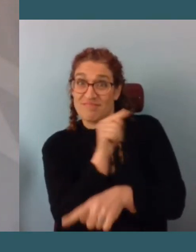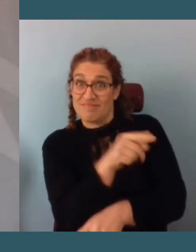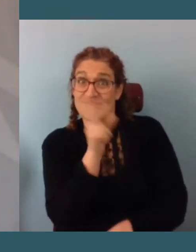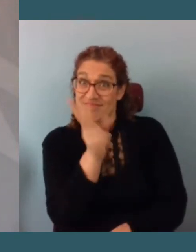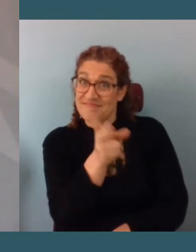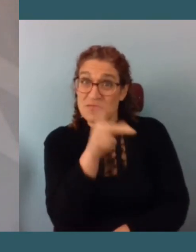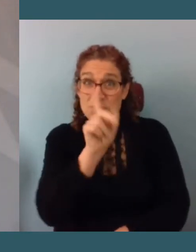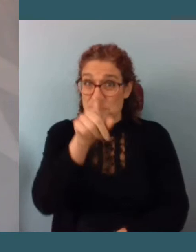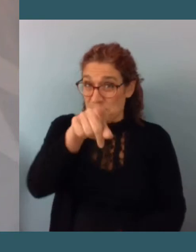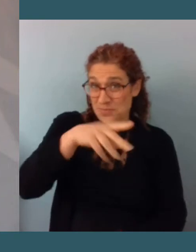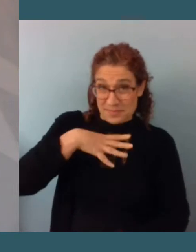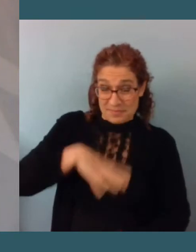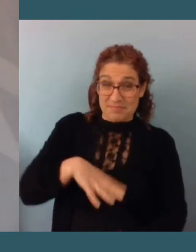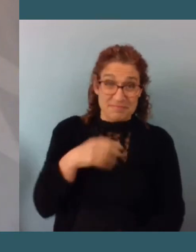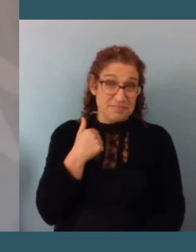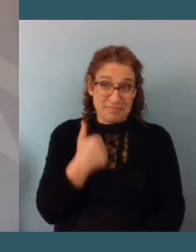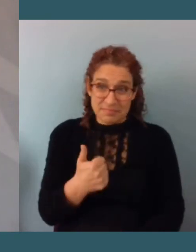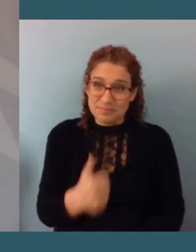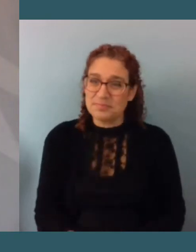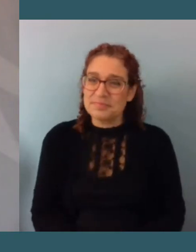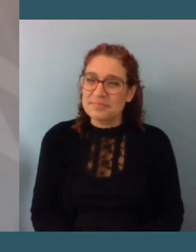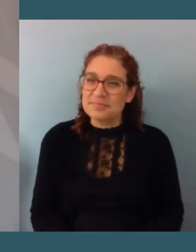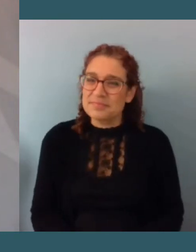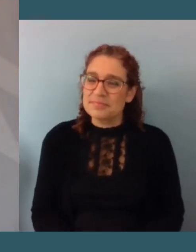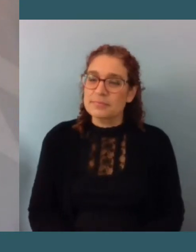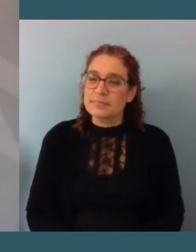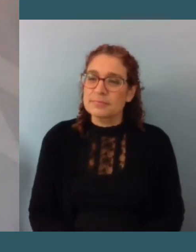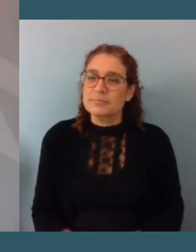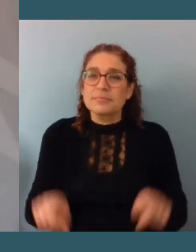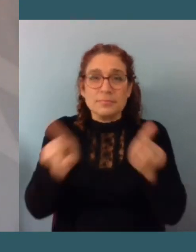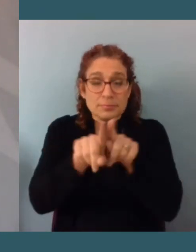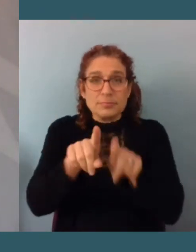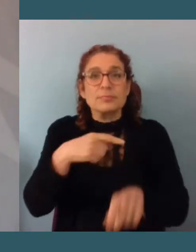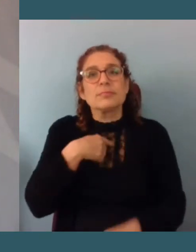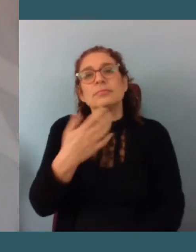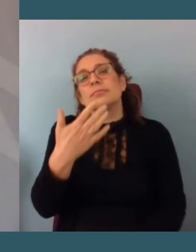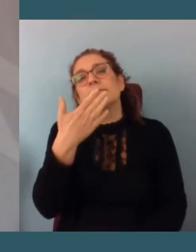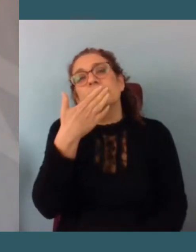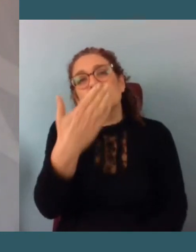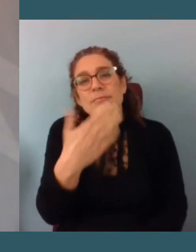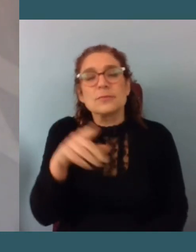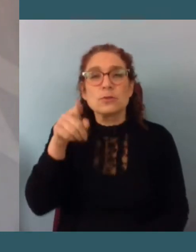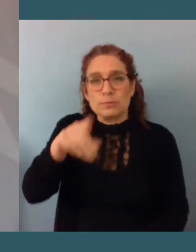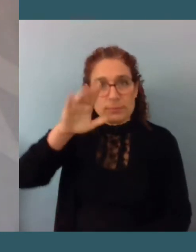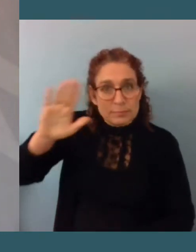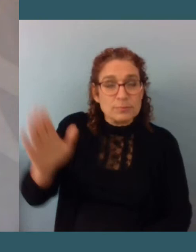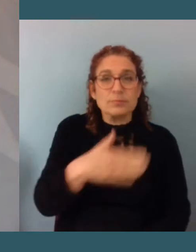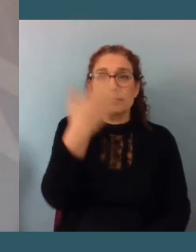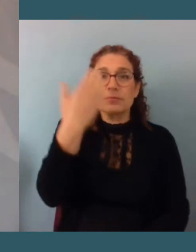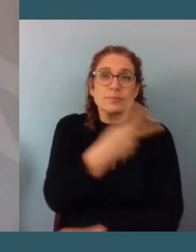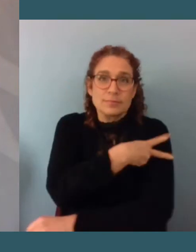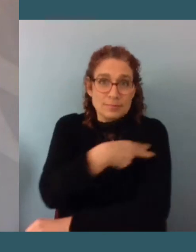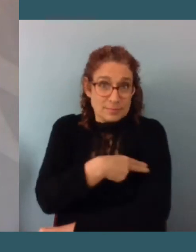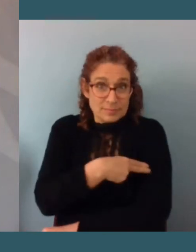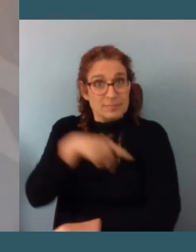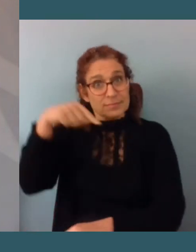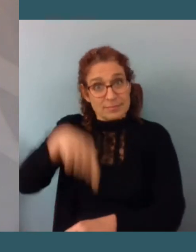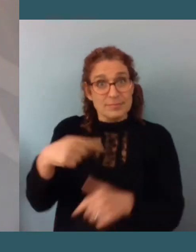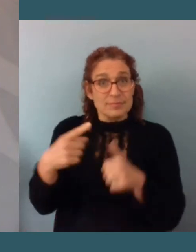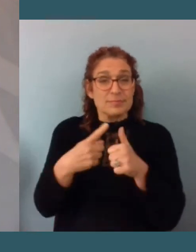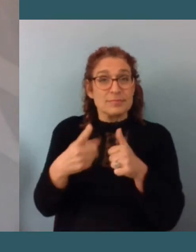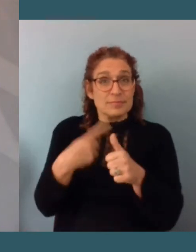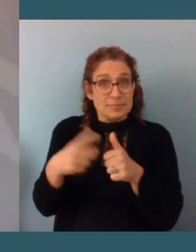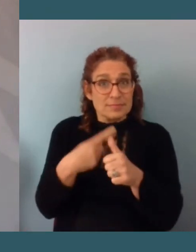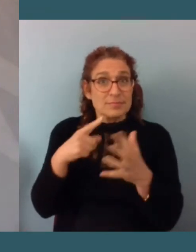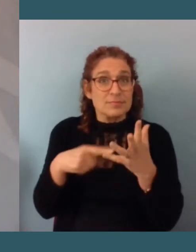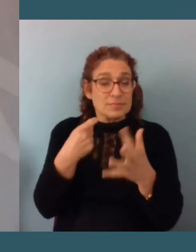you require. I'd just like to say thank you to all the staff at Allergy UK behind the scenes. The speakers